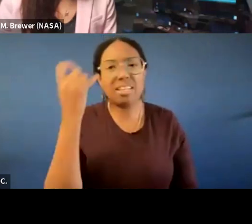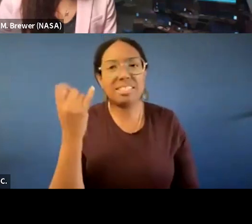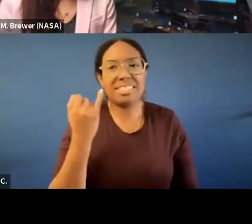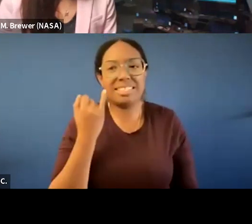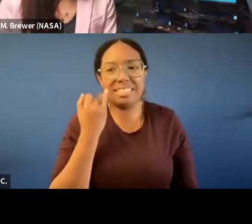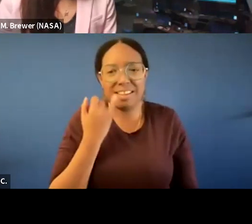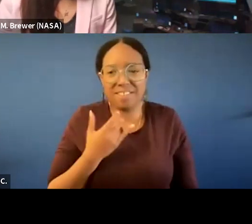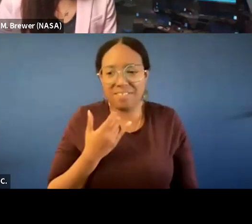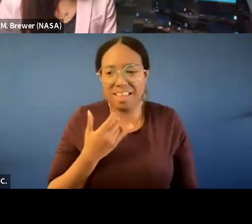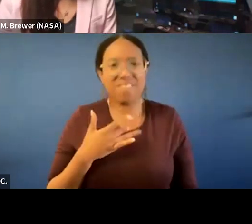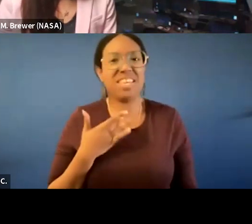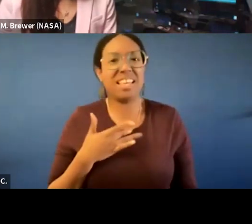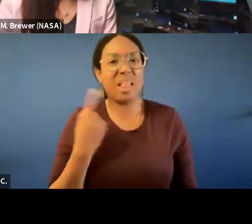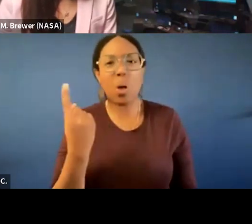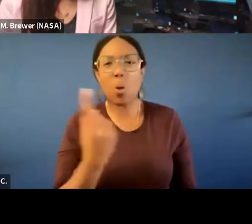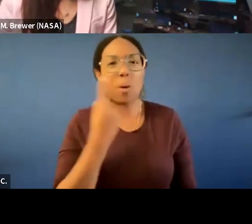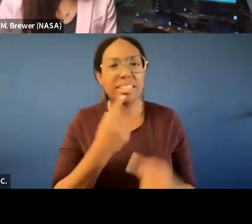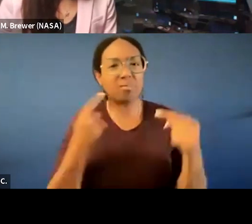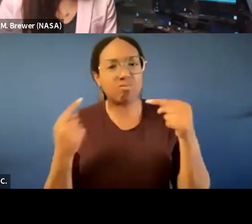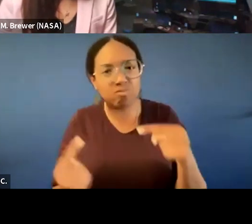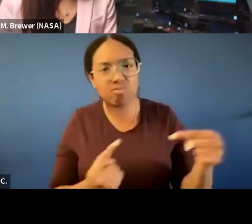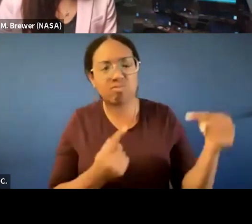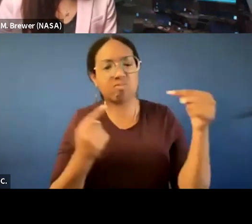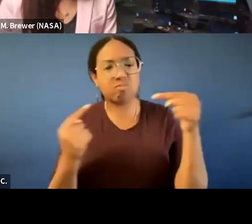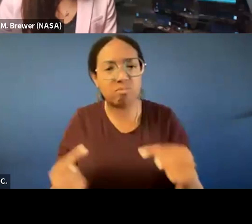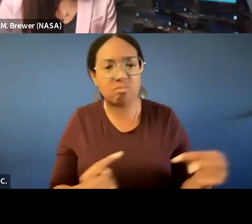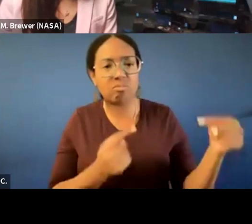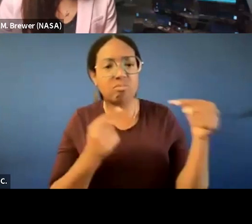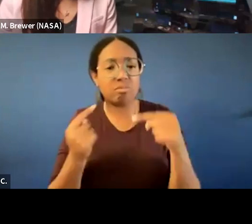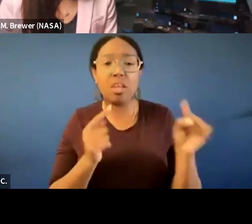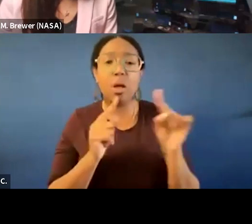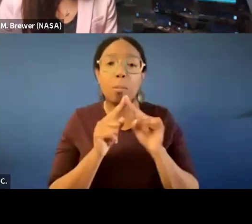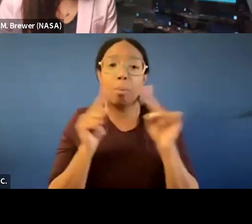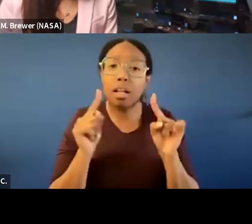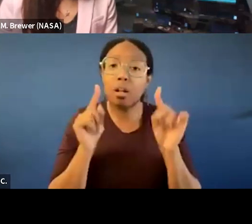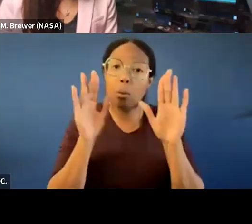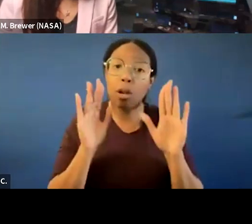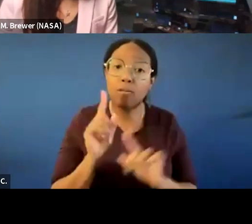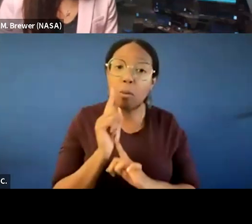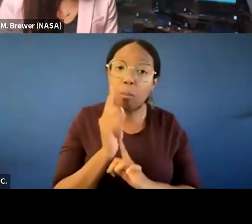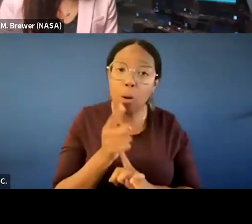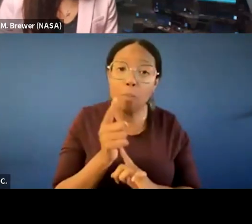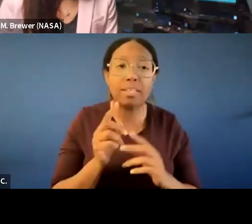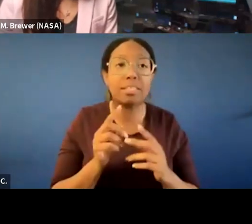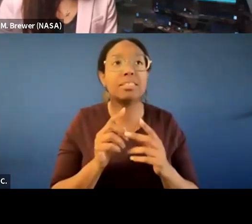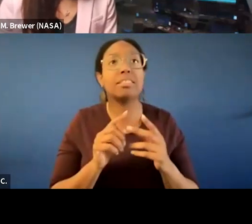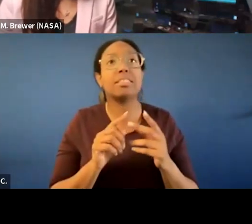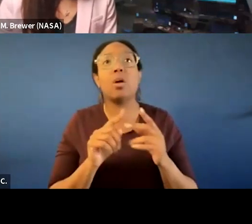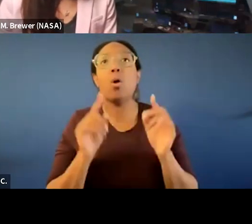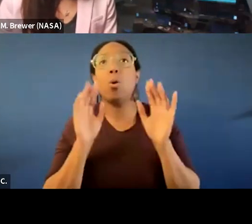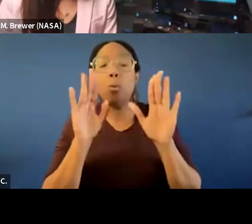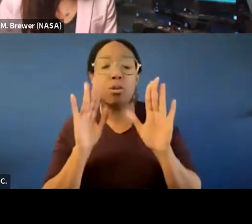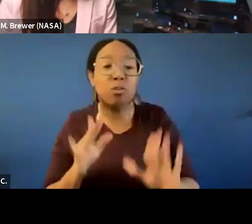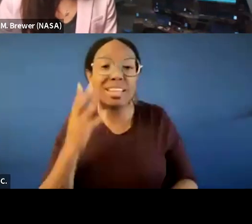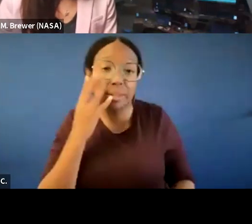through. But I've had really great moments of knowing because there were obstacles there, or because there